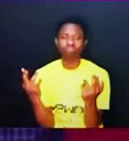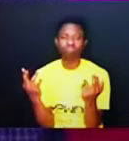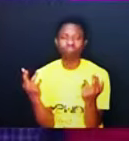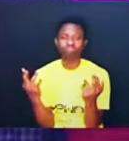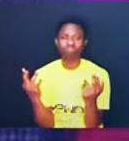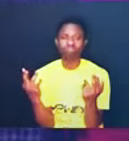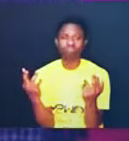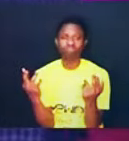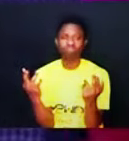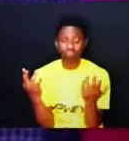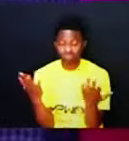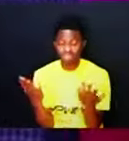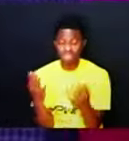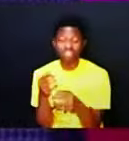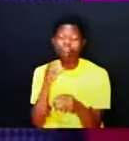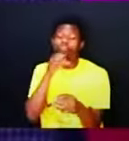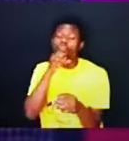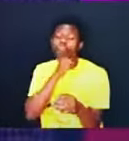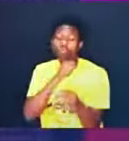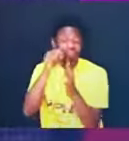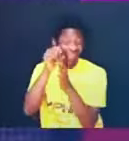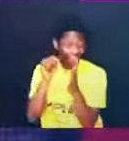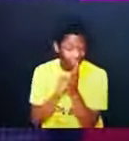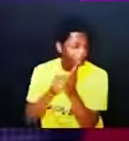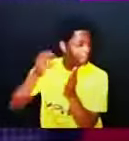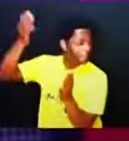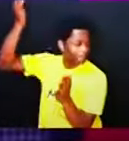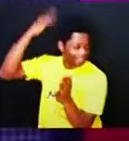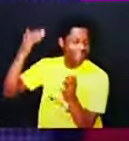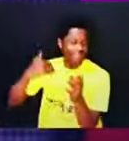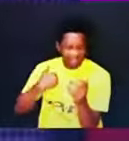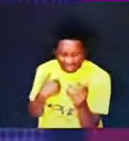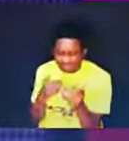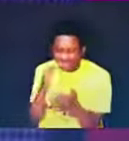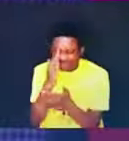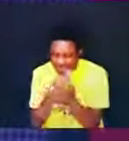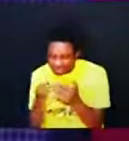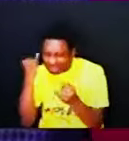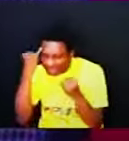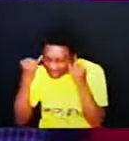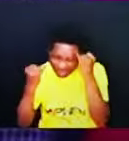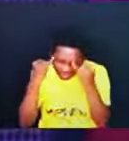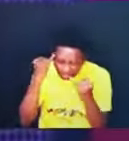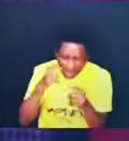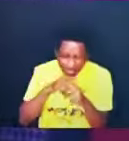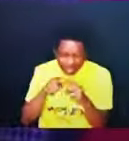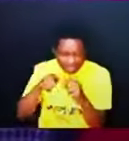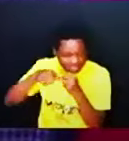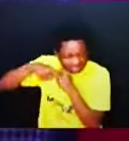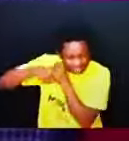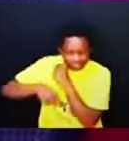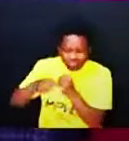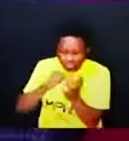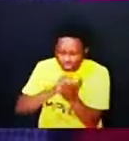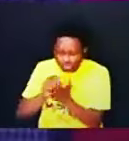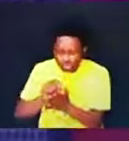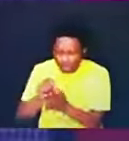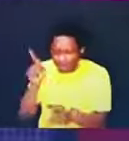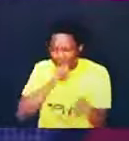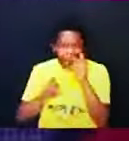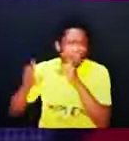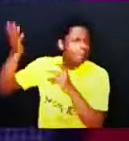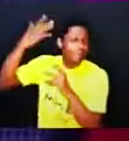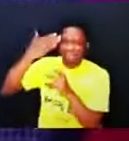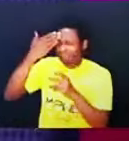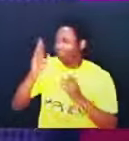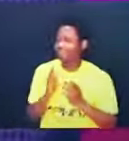and pictures of it in the Old Testament, but the truth itself was unknown. In fact,